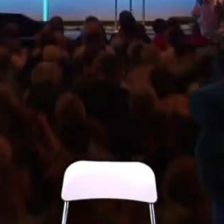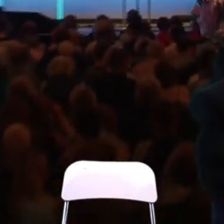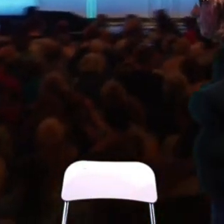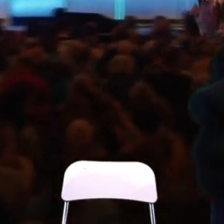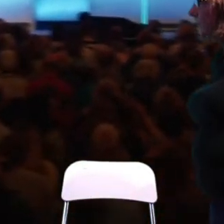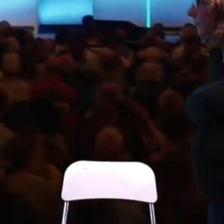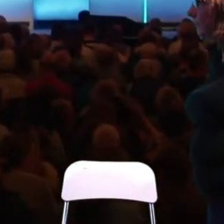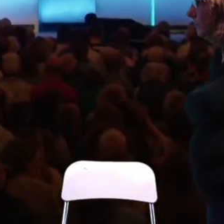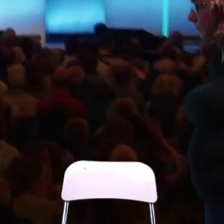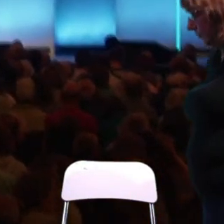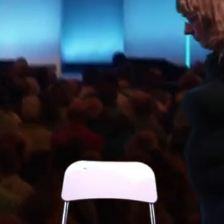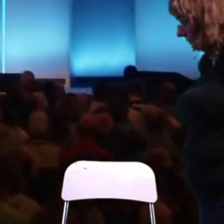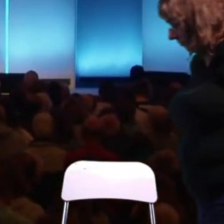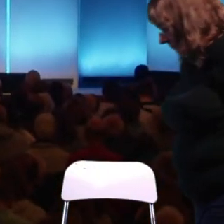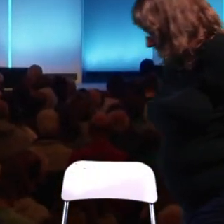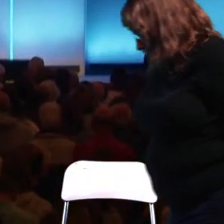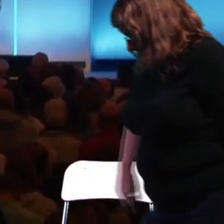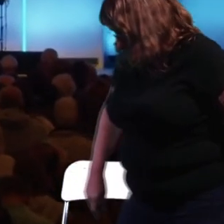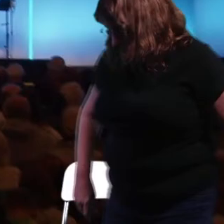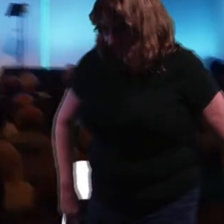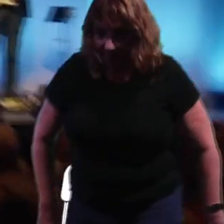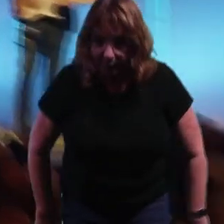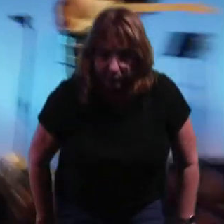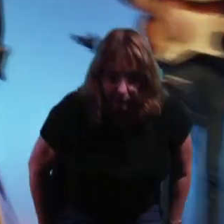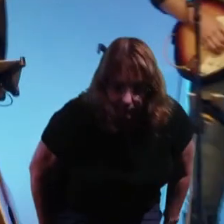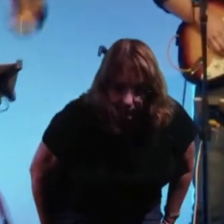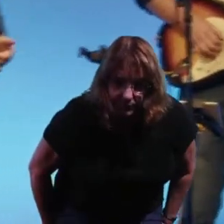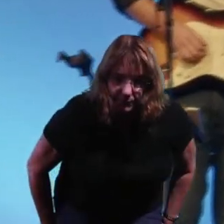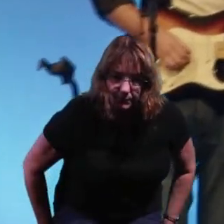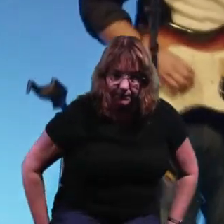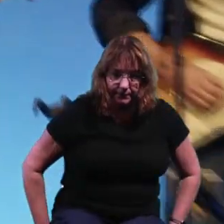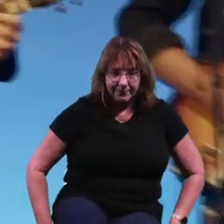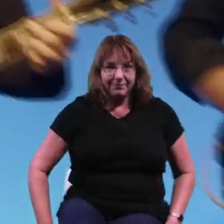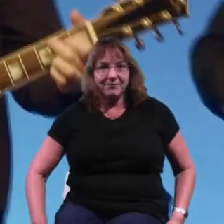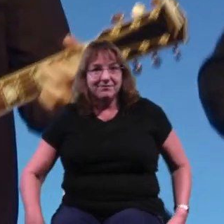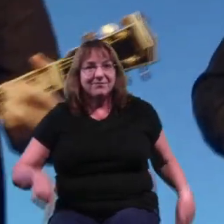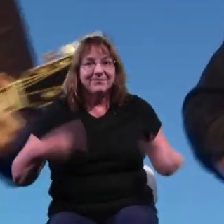Come, sing for joy to the rock. Let's stand together.